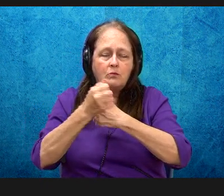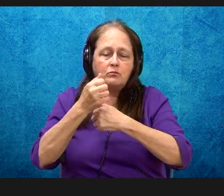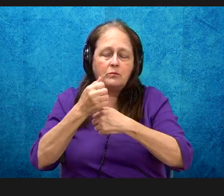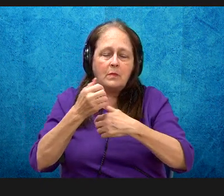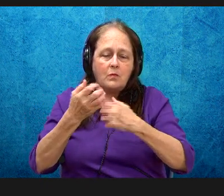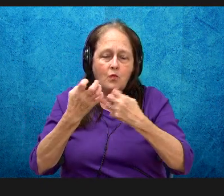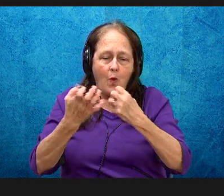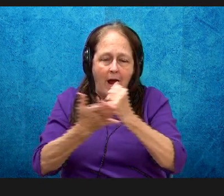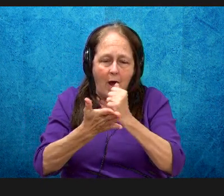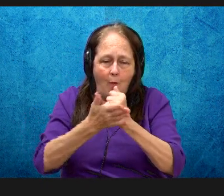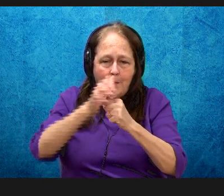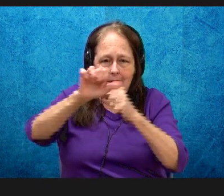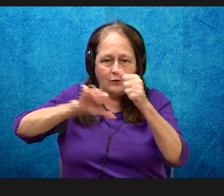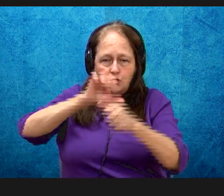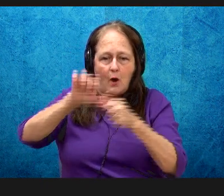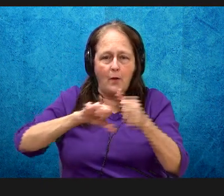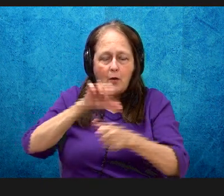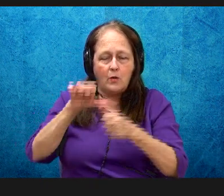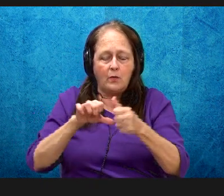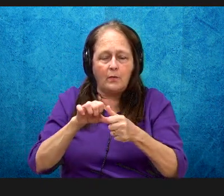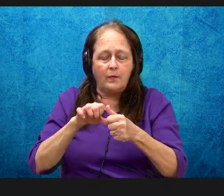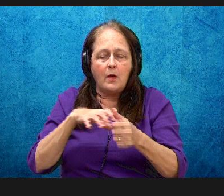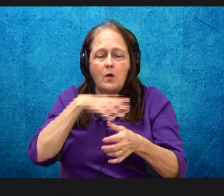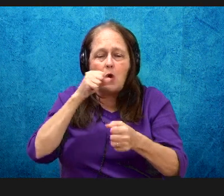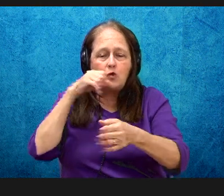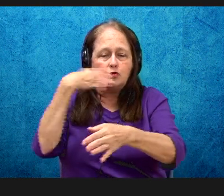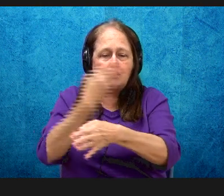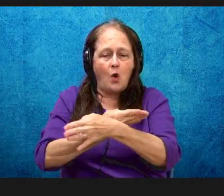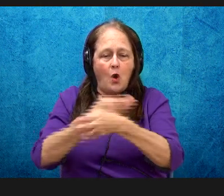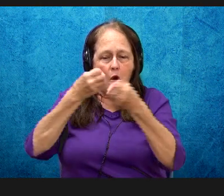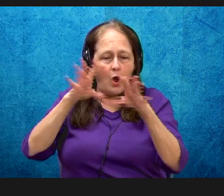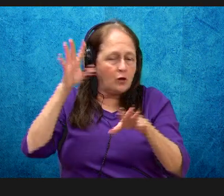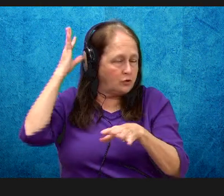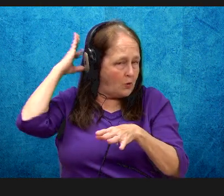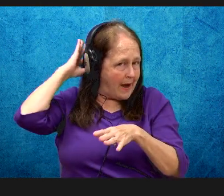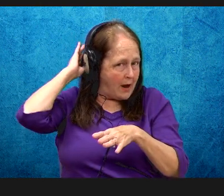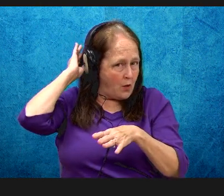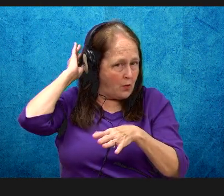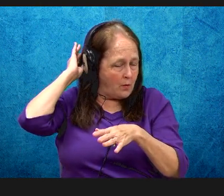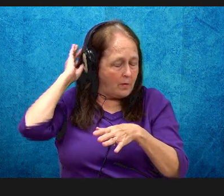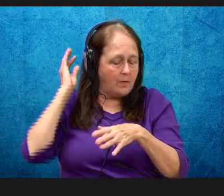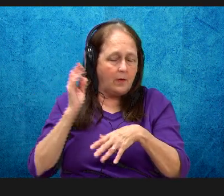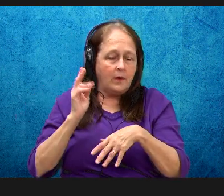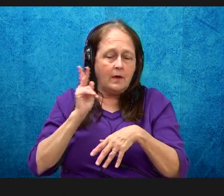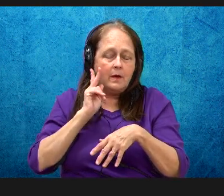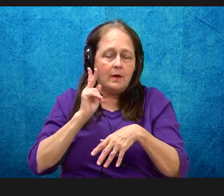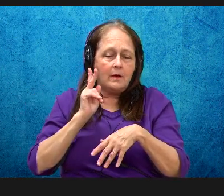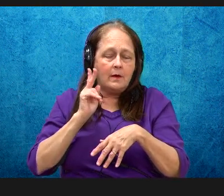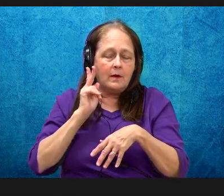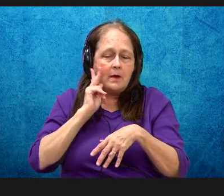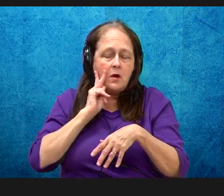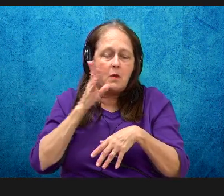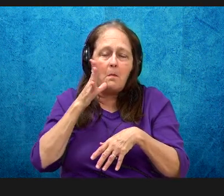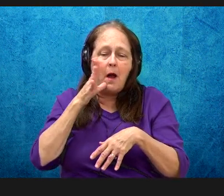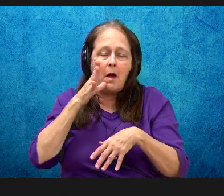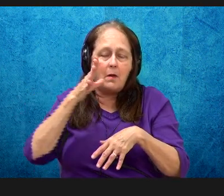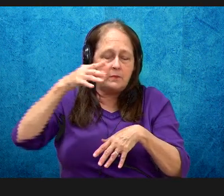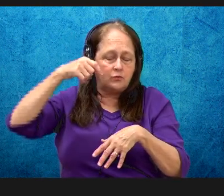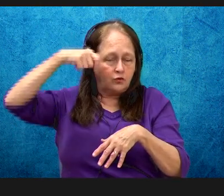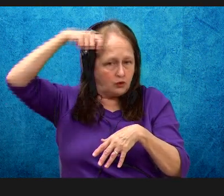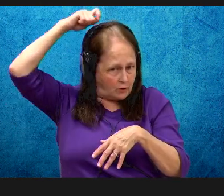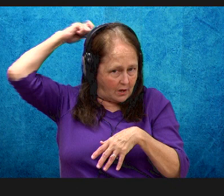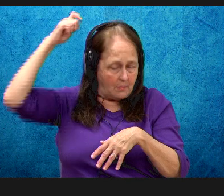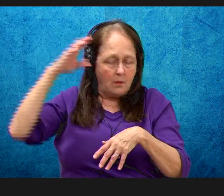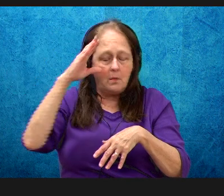second. The oldest daughter lost her hair to chemo. Karen shaved her hair too. Son